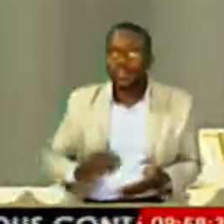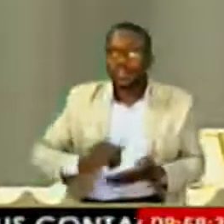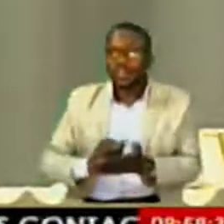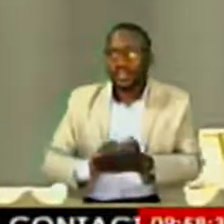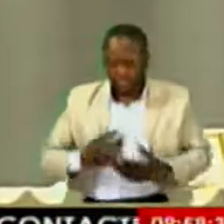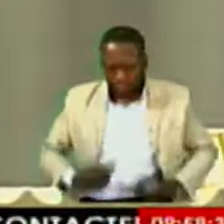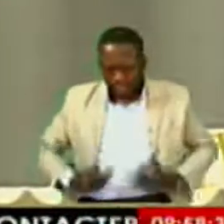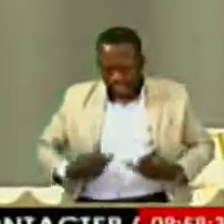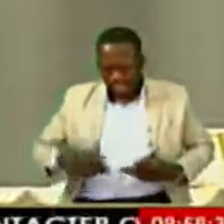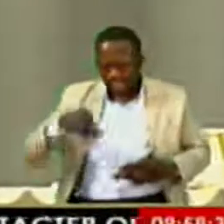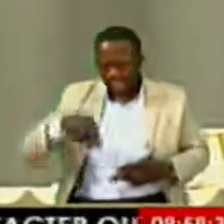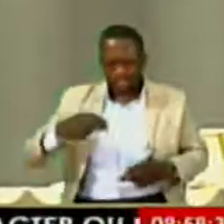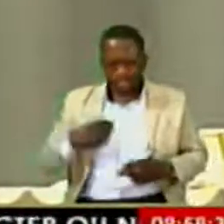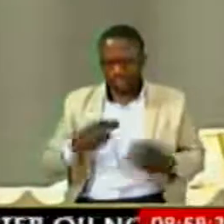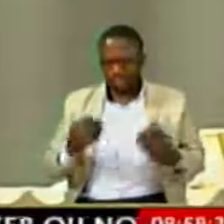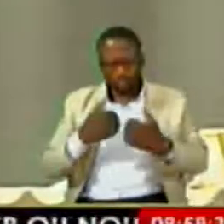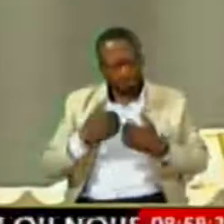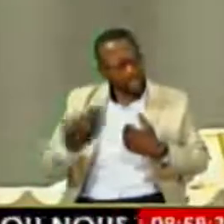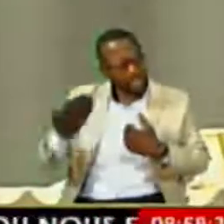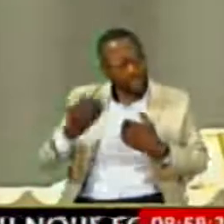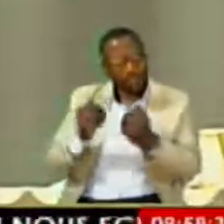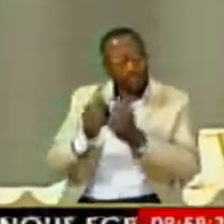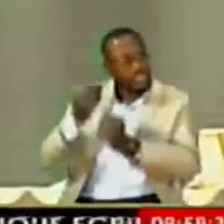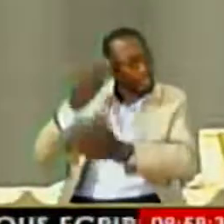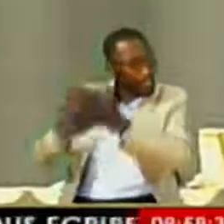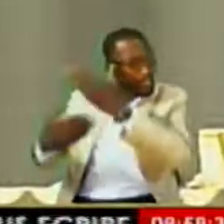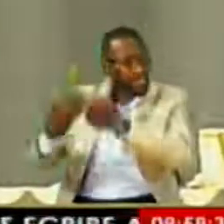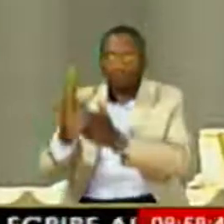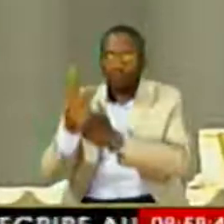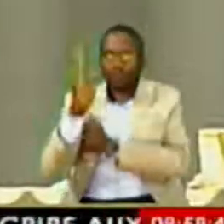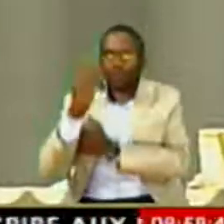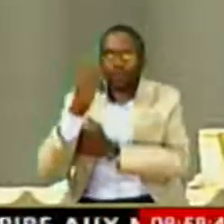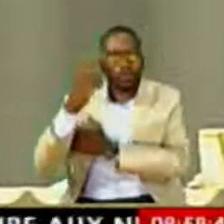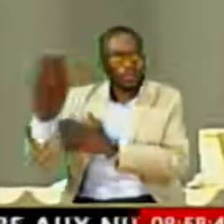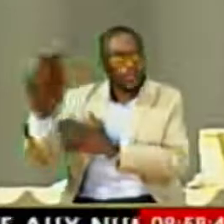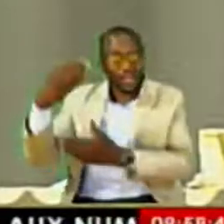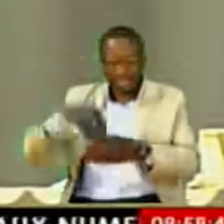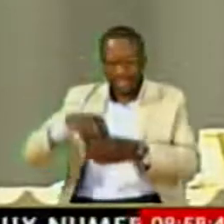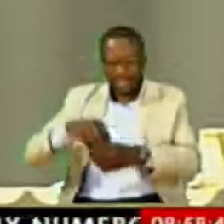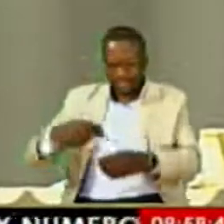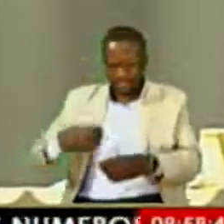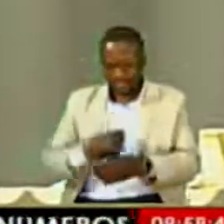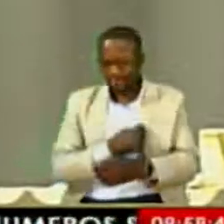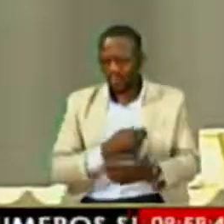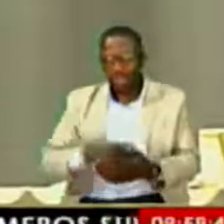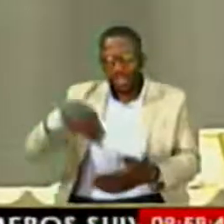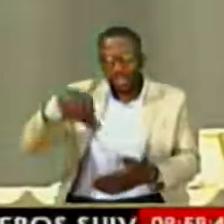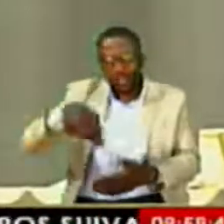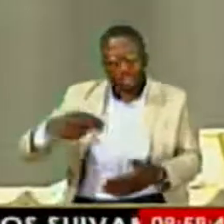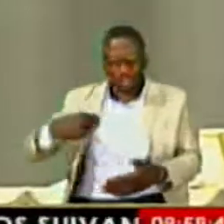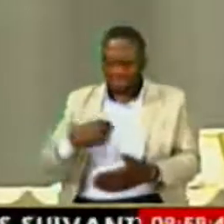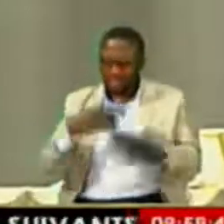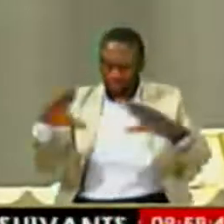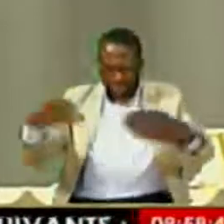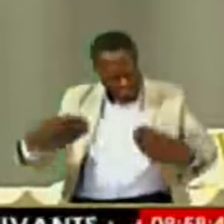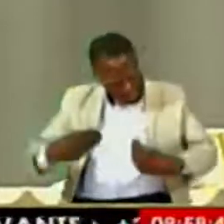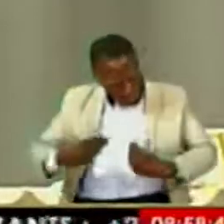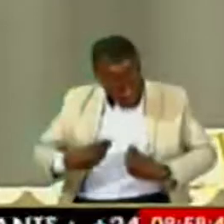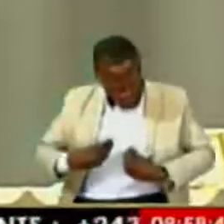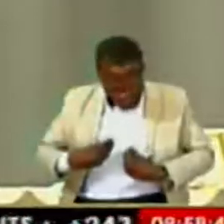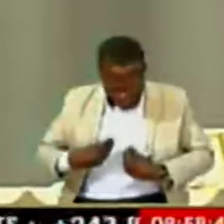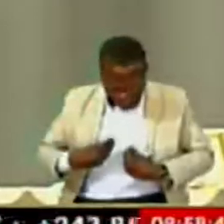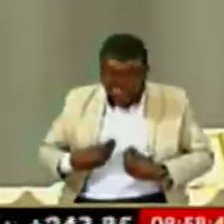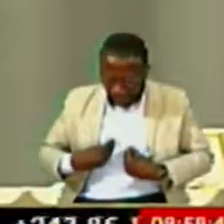Mais Dieu avait vu en nous. But God saw in us. Que nous allons accepter sa parole. That we would believe